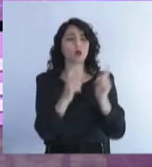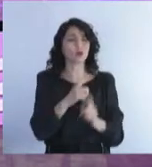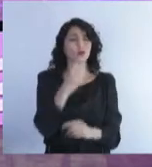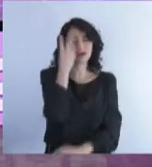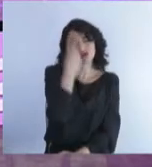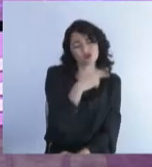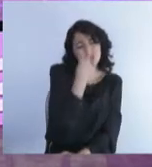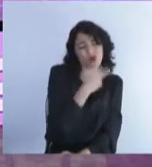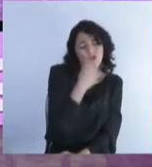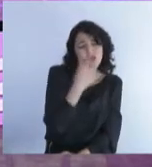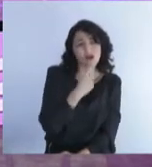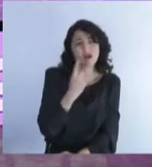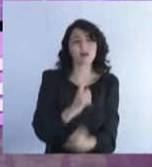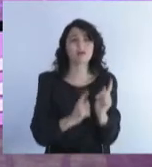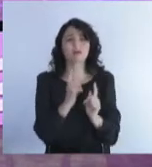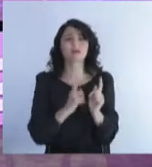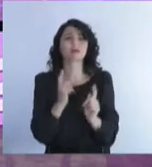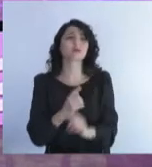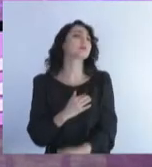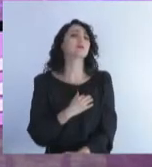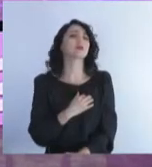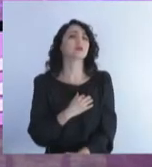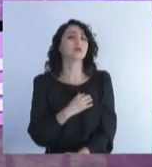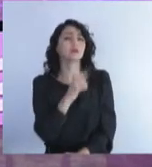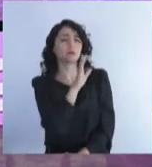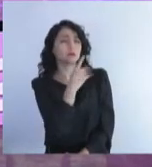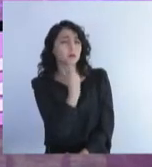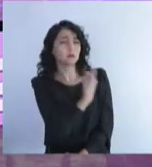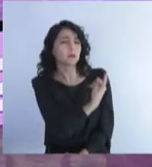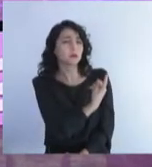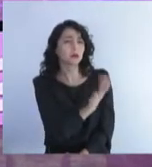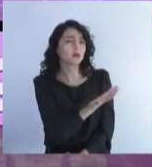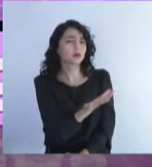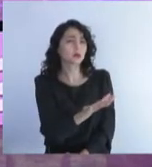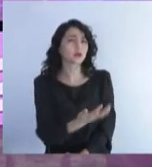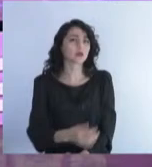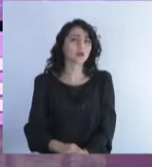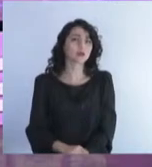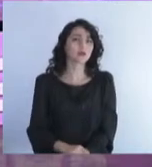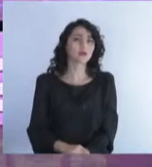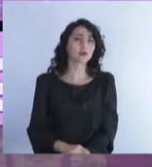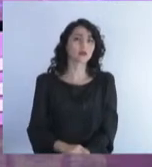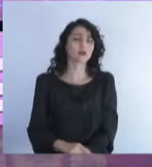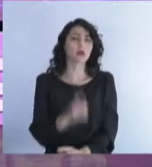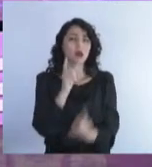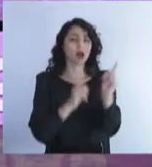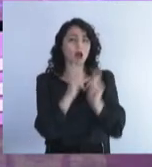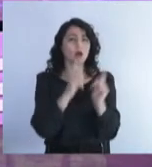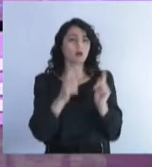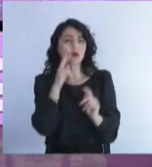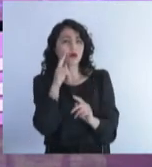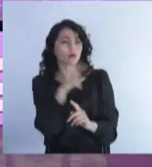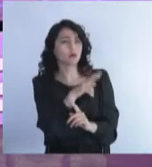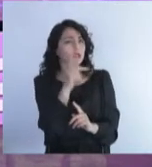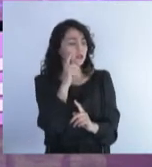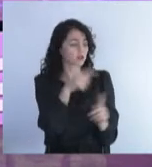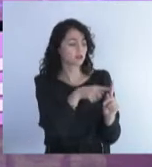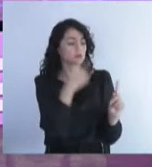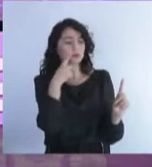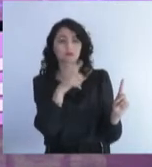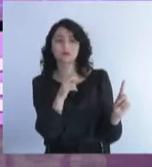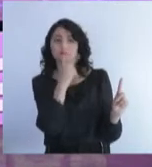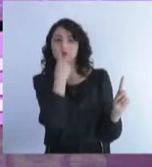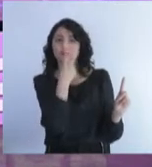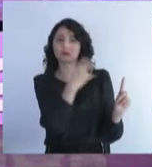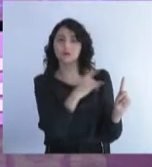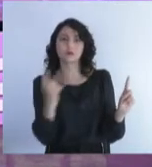and moaning in pain. And the question is, did they stop to help the stranger in need by the side of the road? More